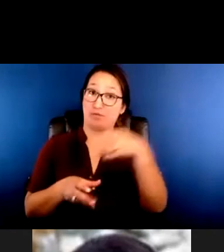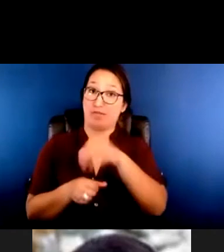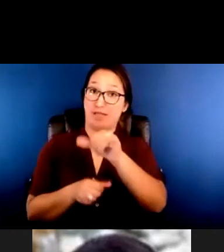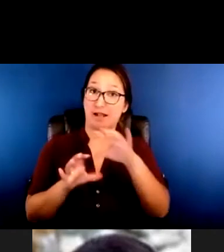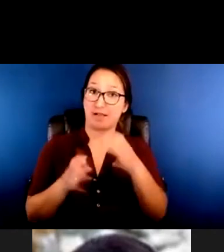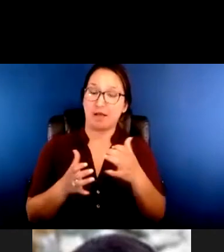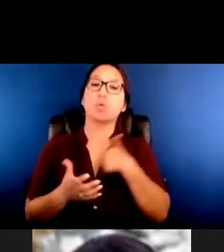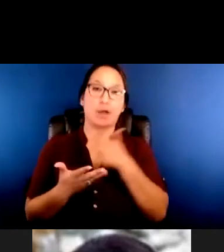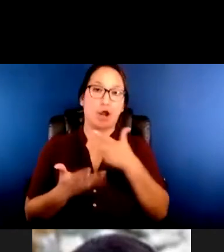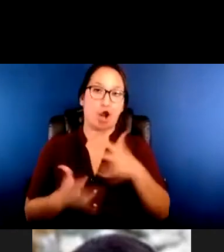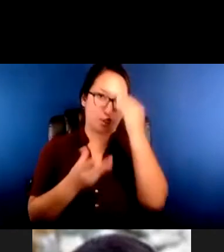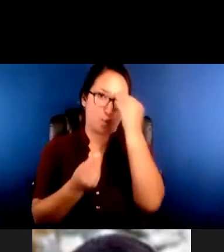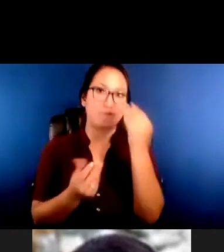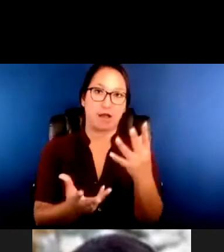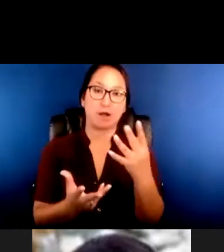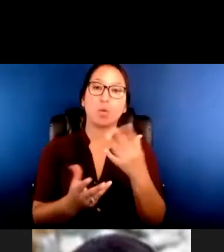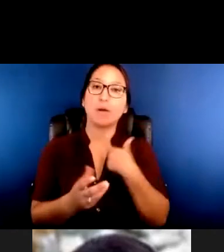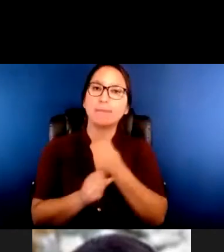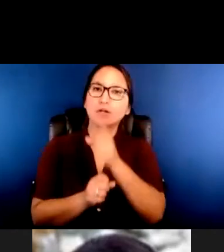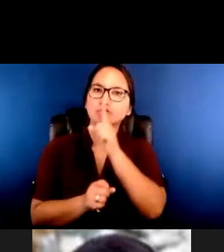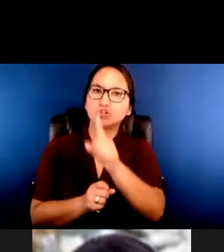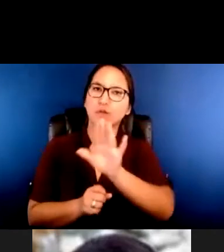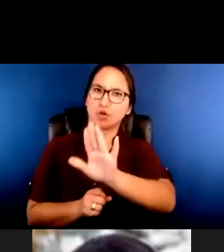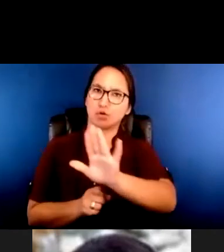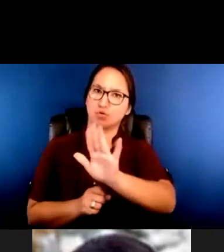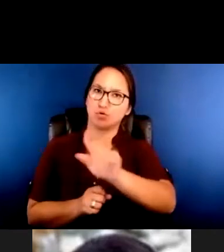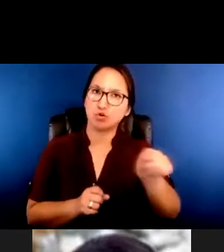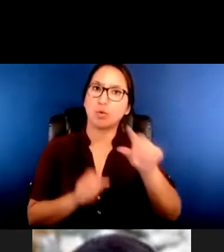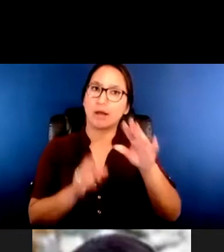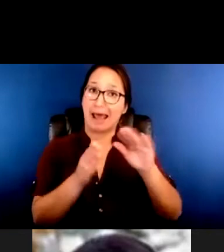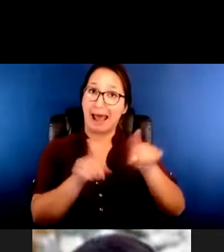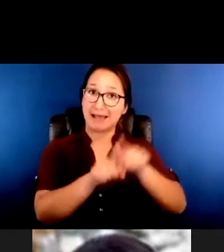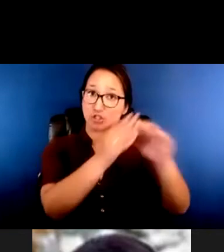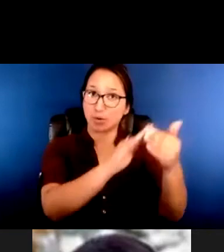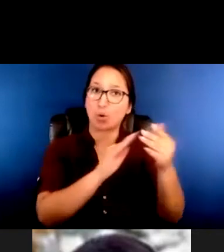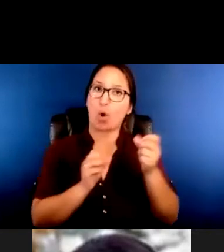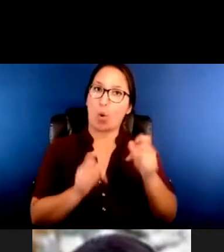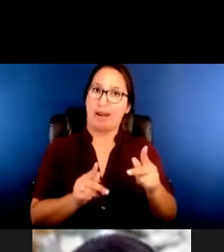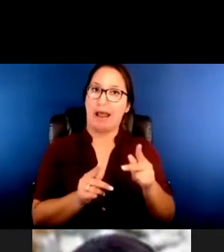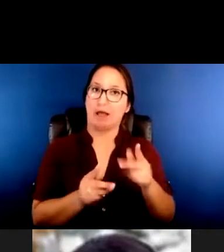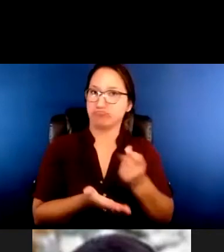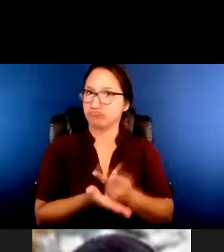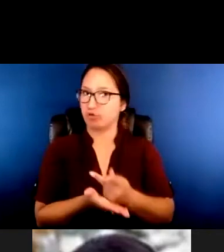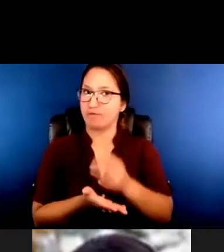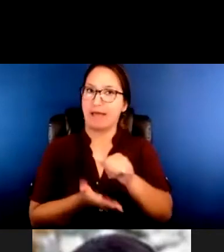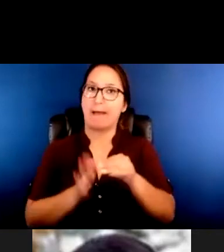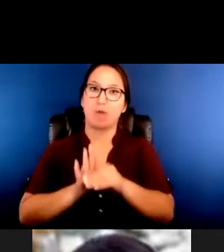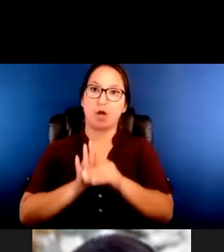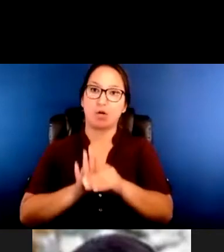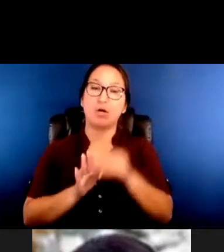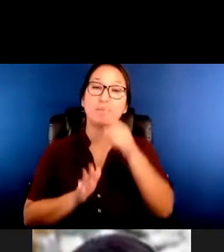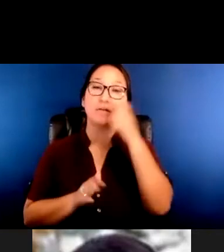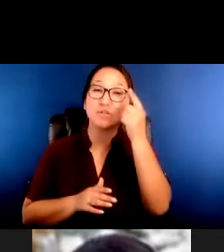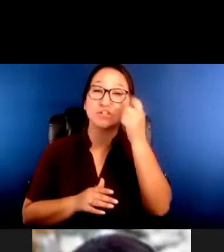that you, the community, were okay with trying this different model, because what we were discovering in the hybrid model is that attention was hard to